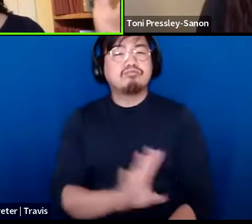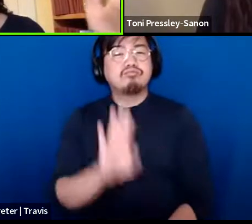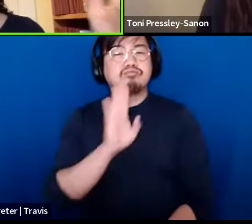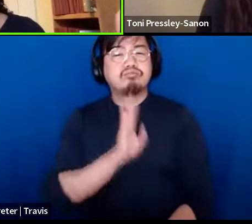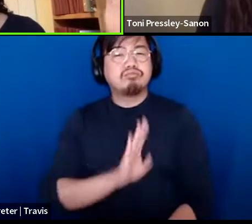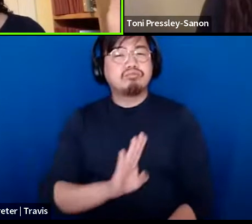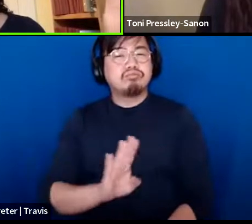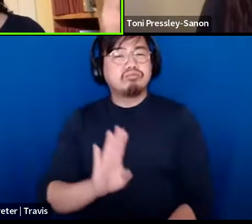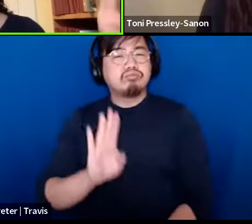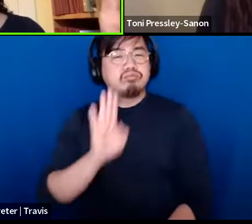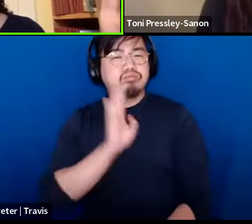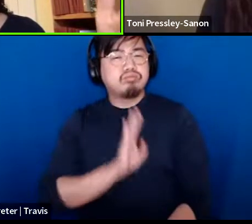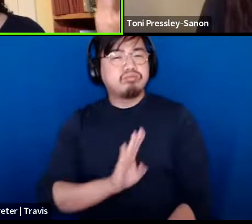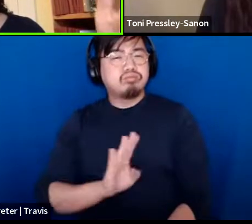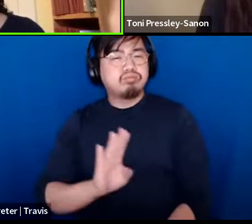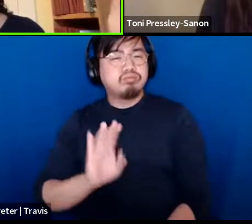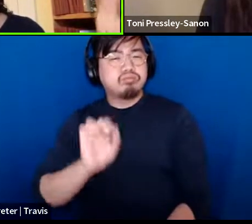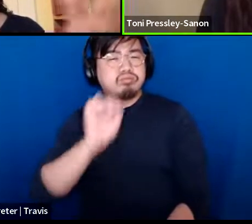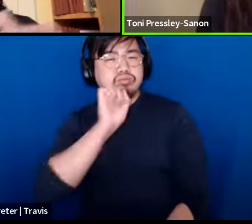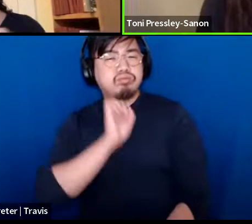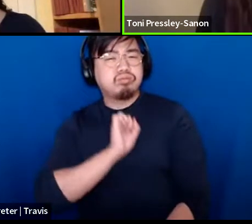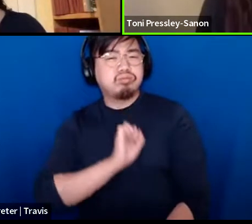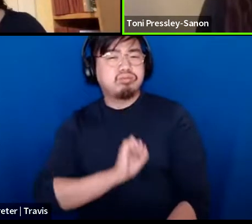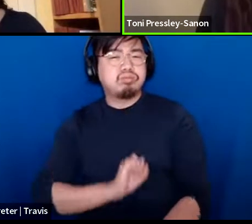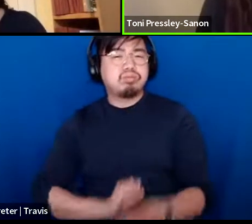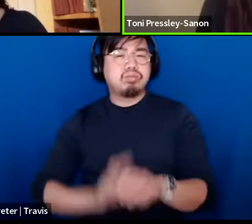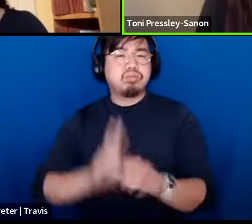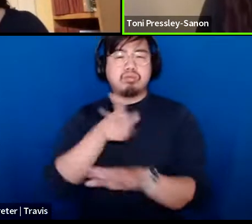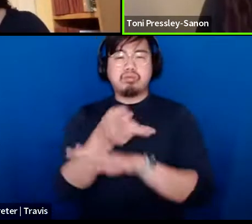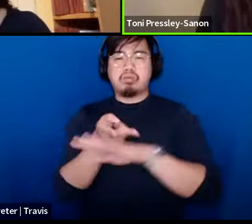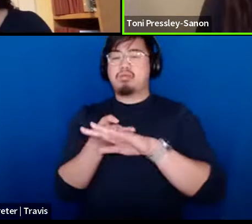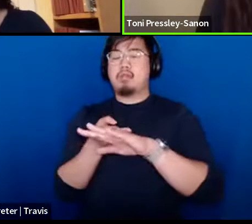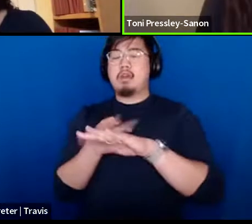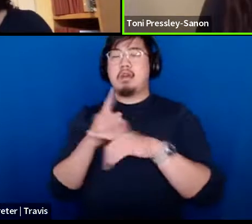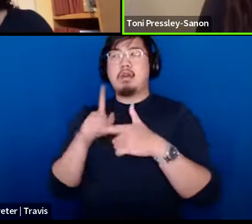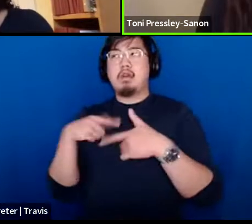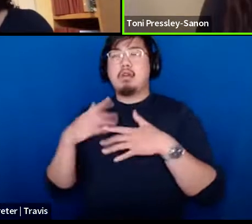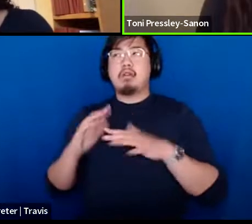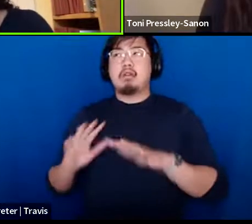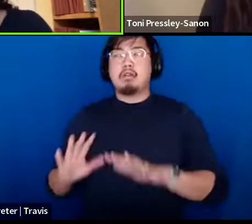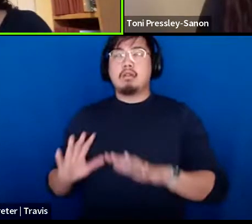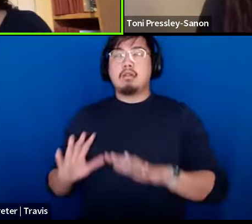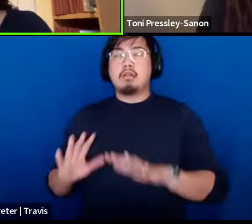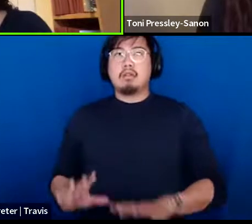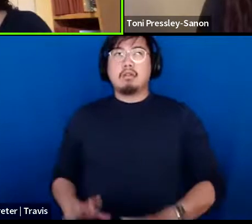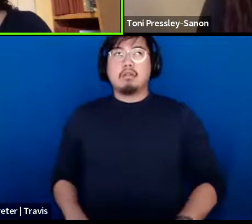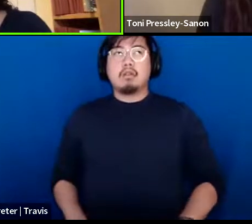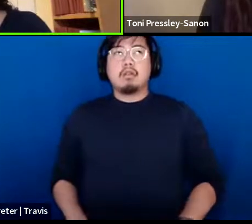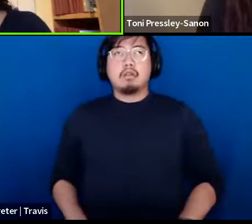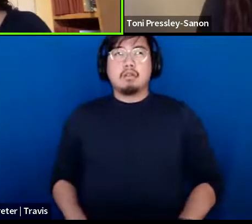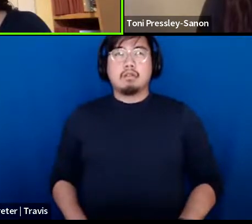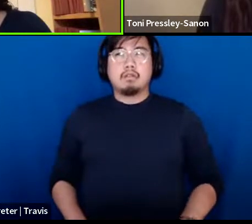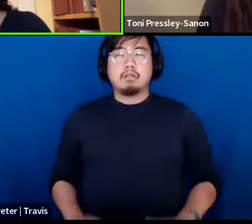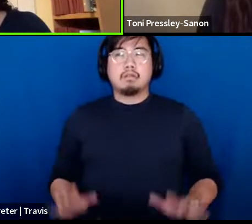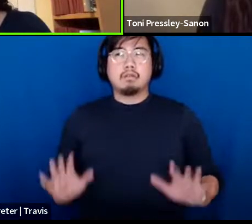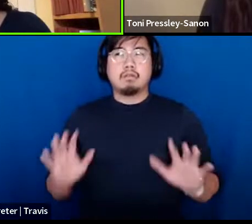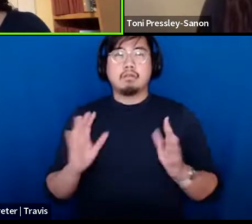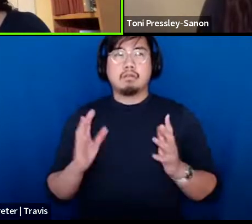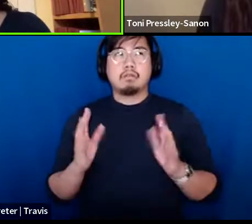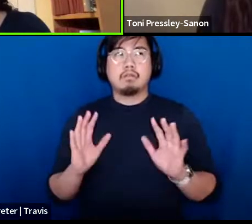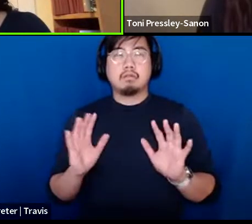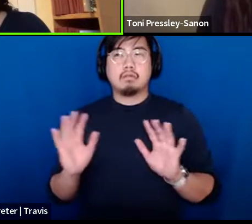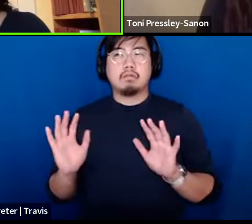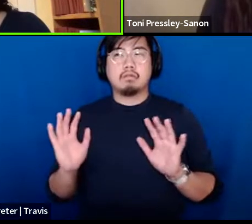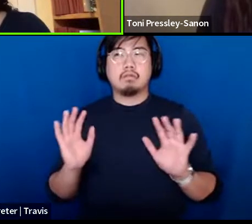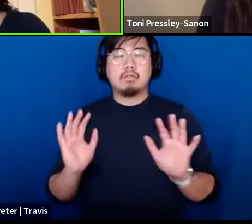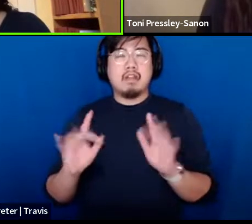master the waves that come mm-hmm. with a kind of ease. And mm-hmm. I think that is really profound for